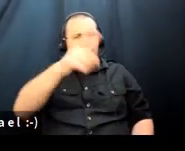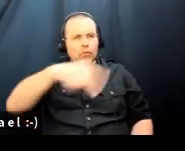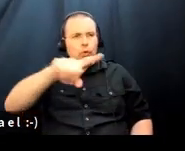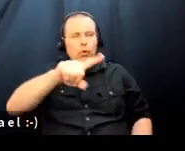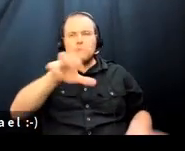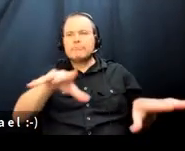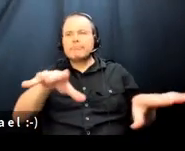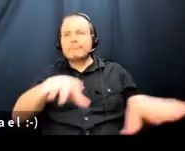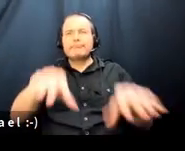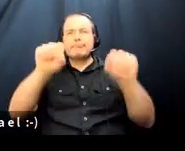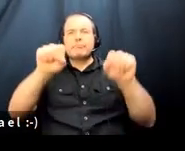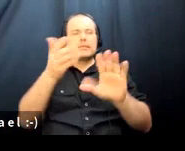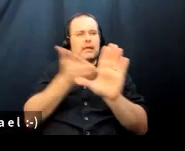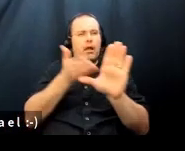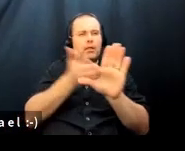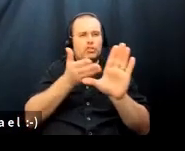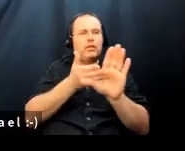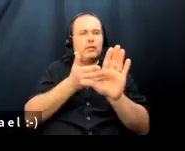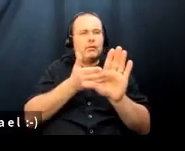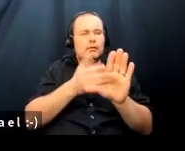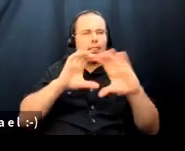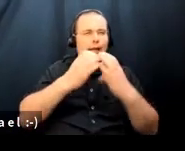may remember the name Pavlov.